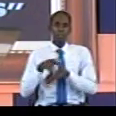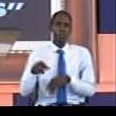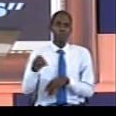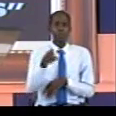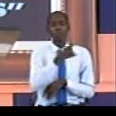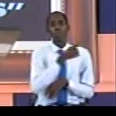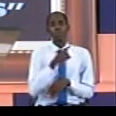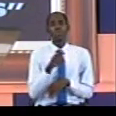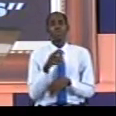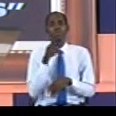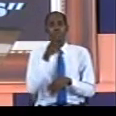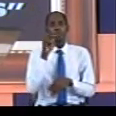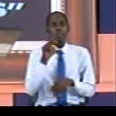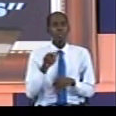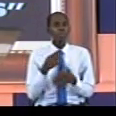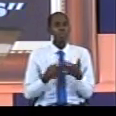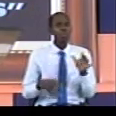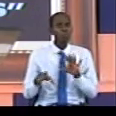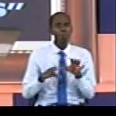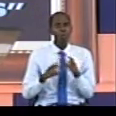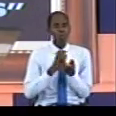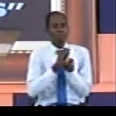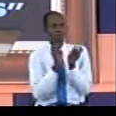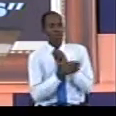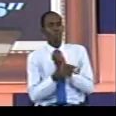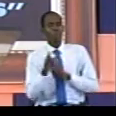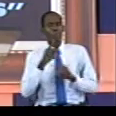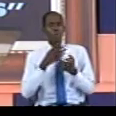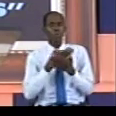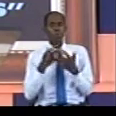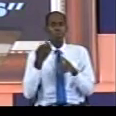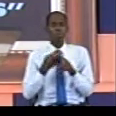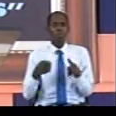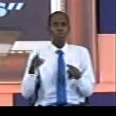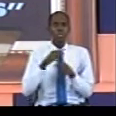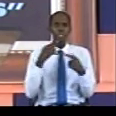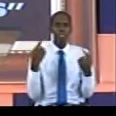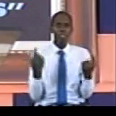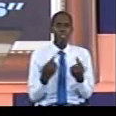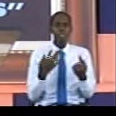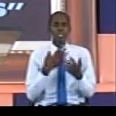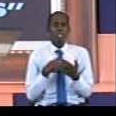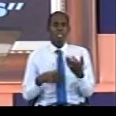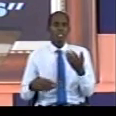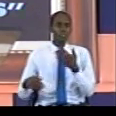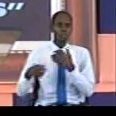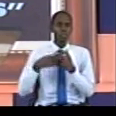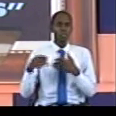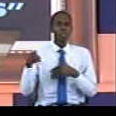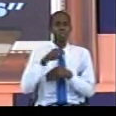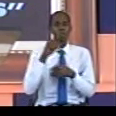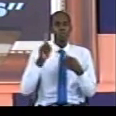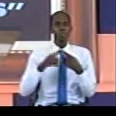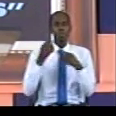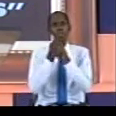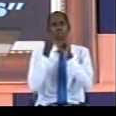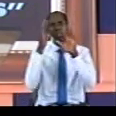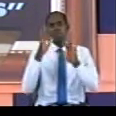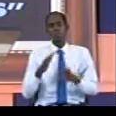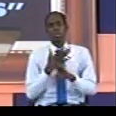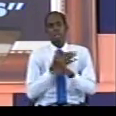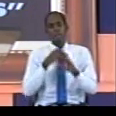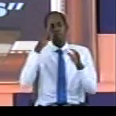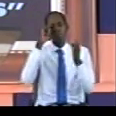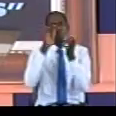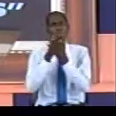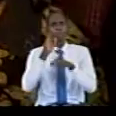turn people away from their iniquity, from their sin, and you turn them to the Savior, and they believe on the Lord Jesus